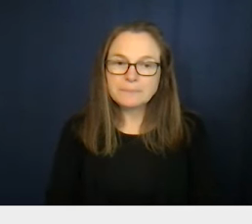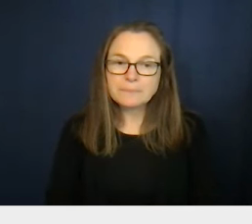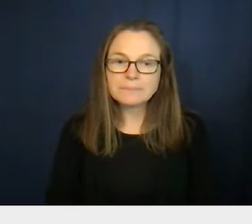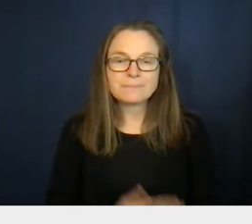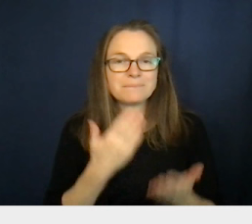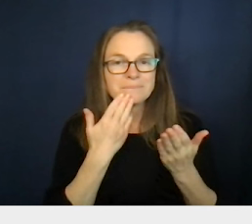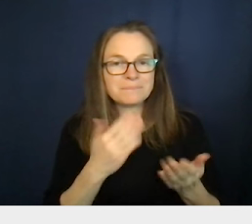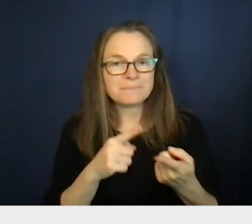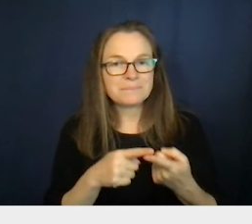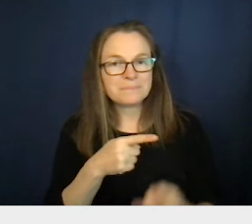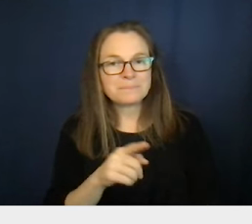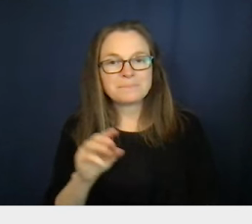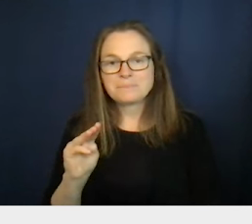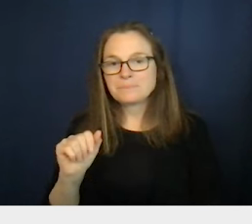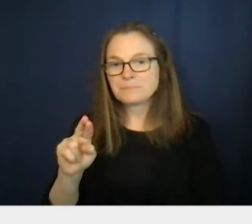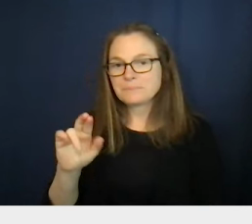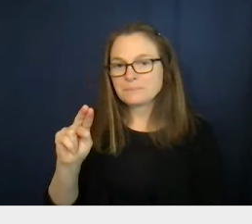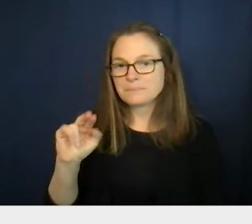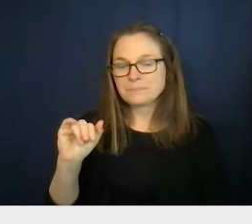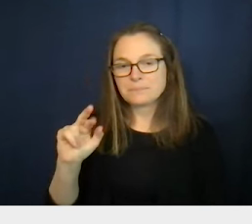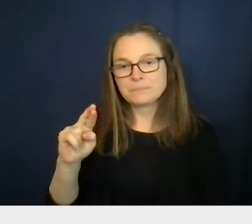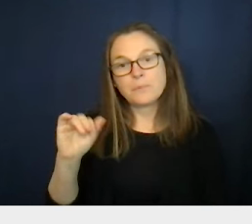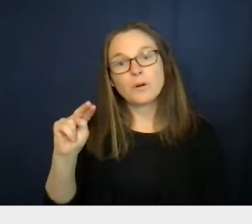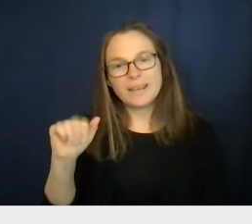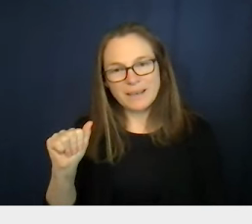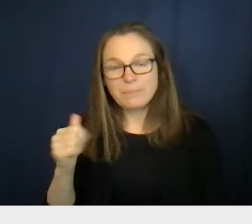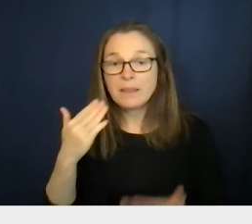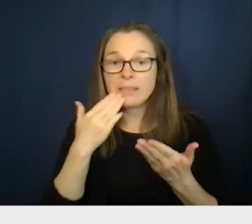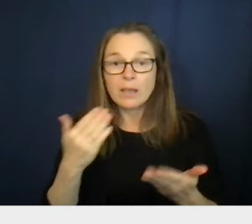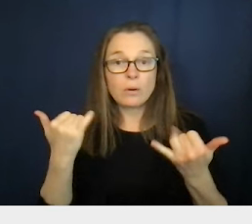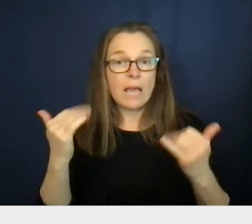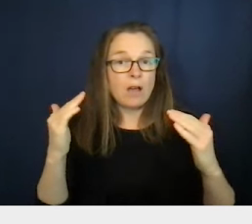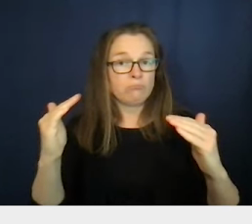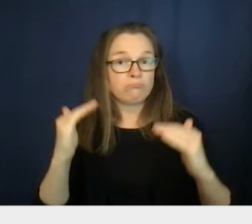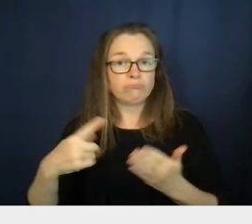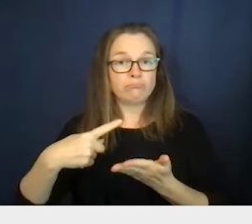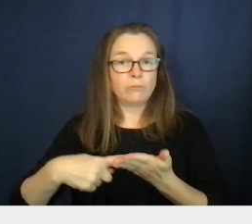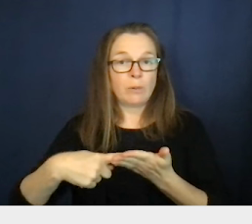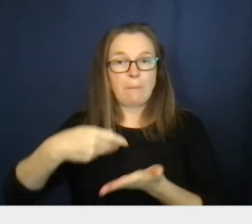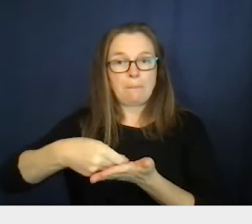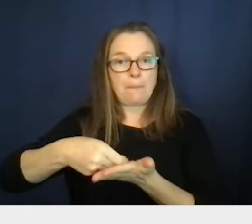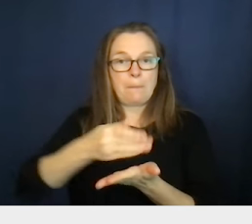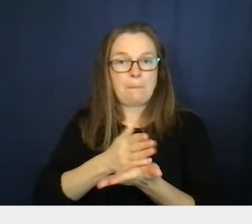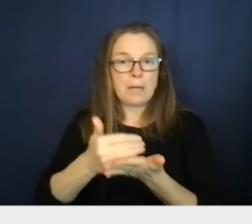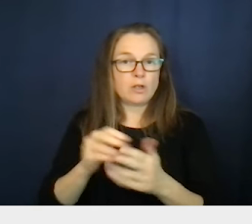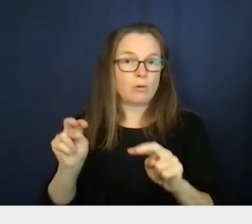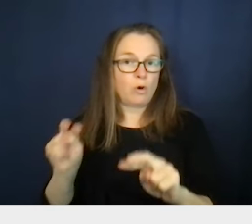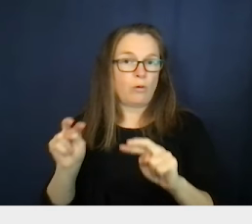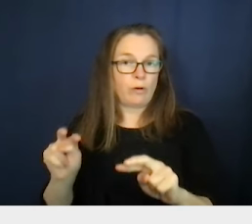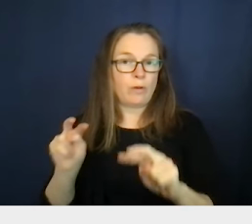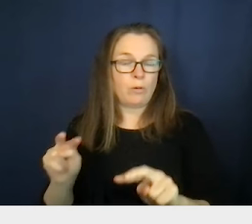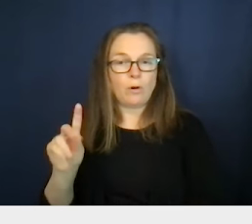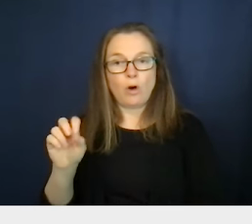Thank you, Marina. I think we're transitioning now to talking about our budget overview.